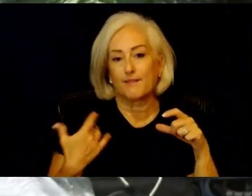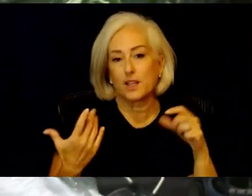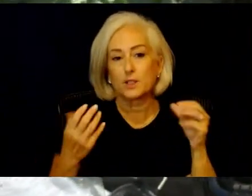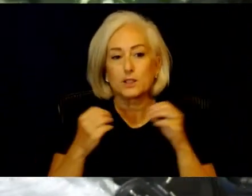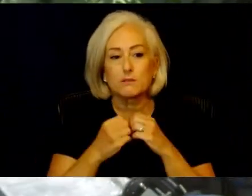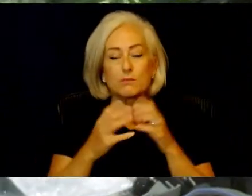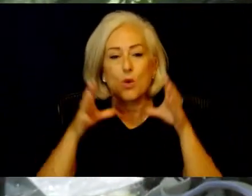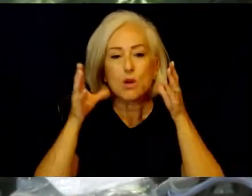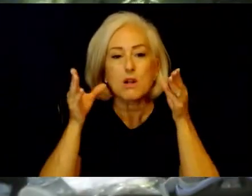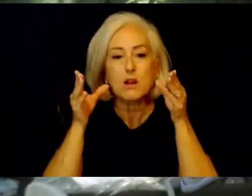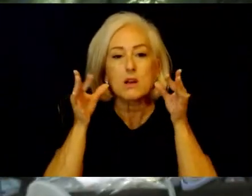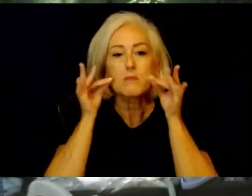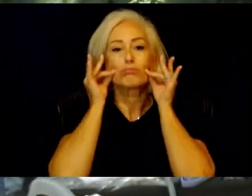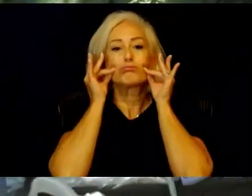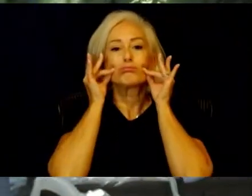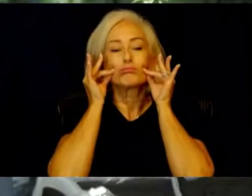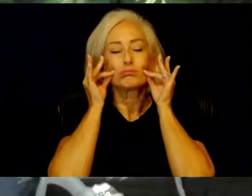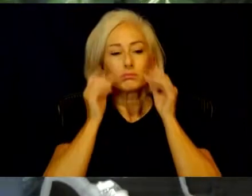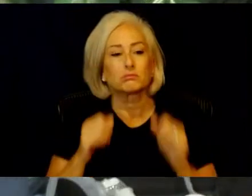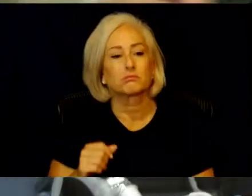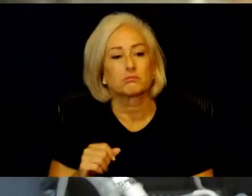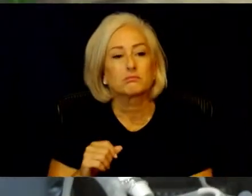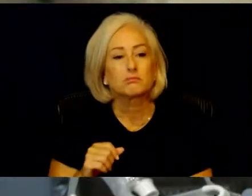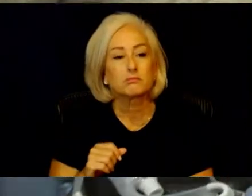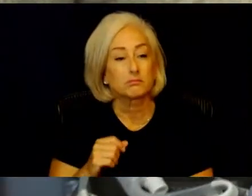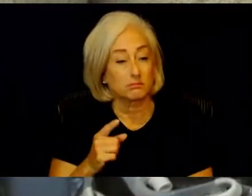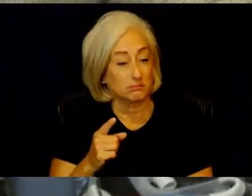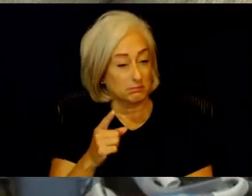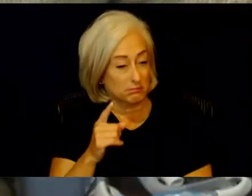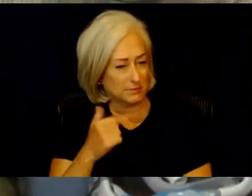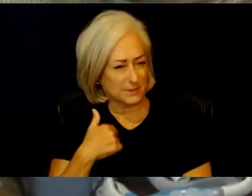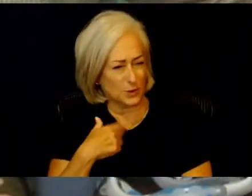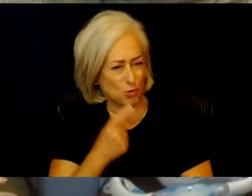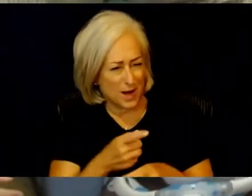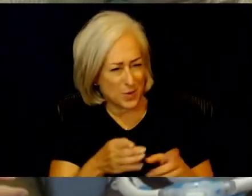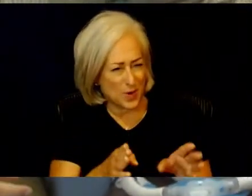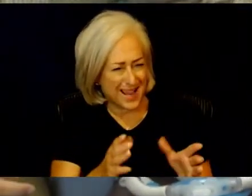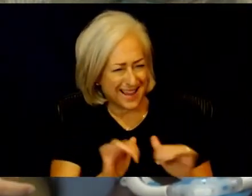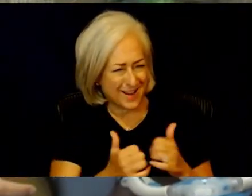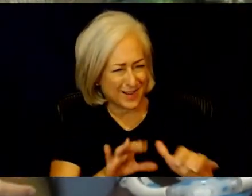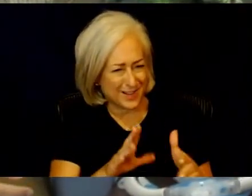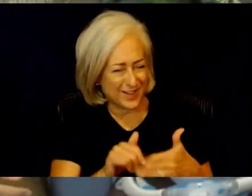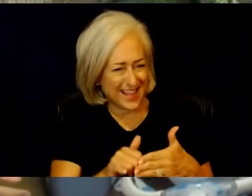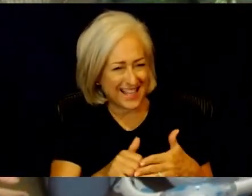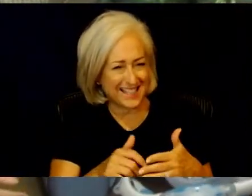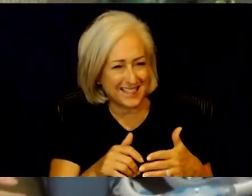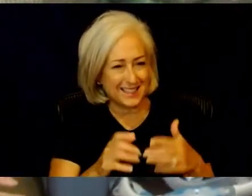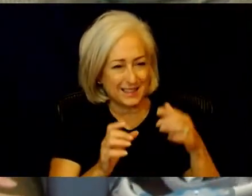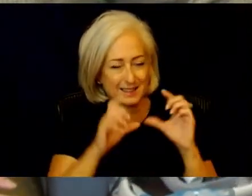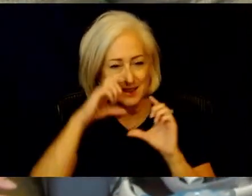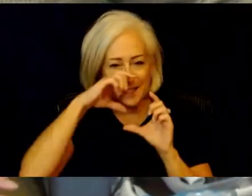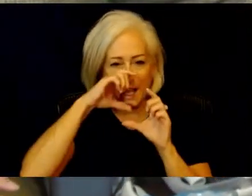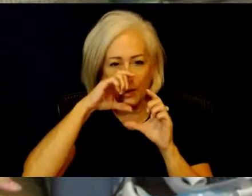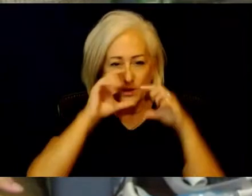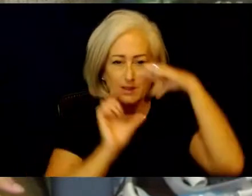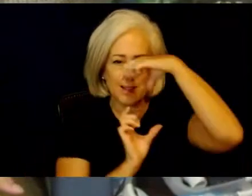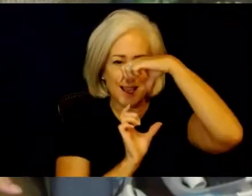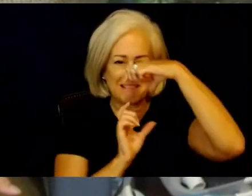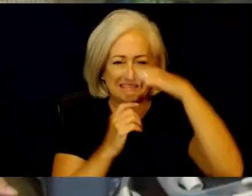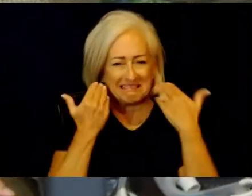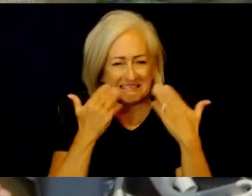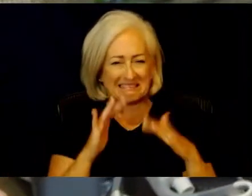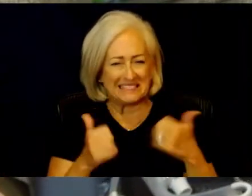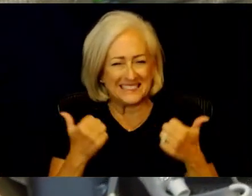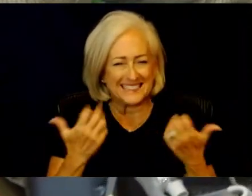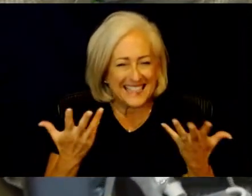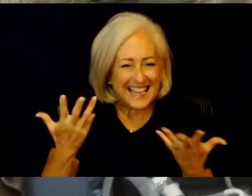face. Okay, so it goes over this way, right? I don't know if I can get this on. Yes. It goes this way and the mask goes down? No. This would be sitting